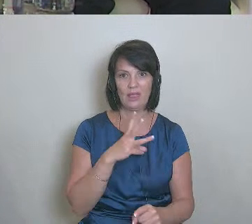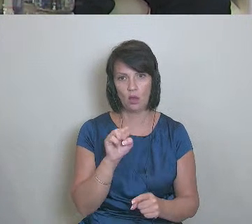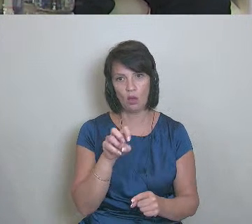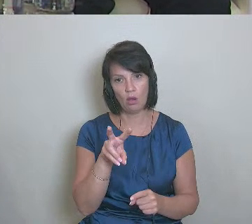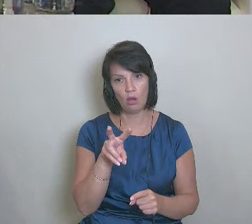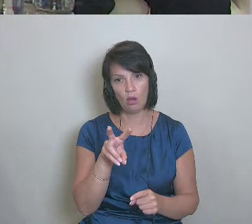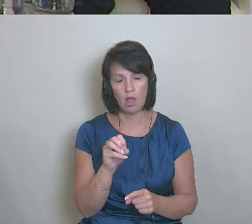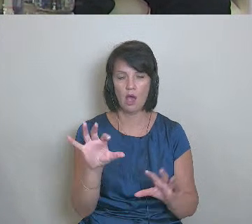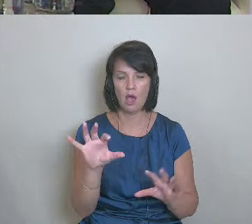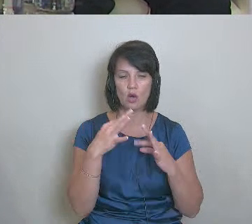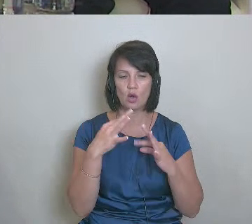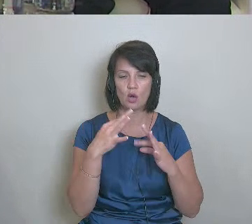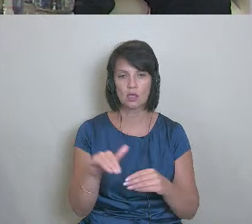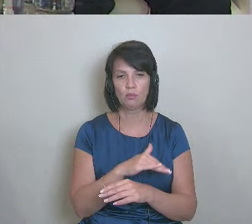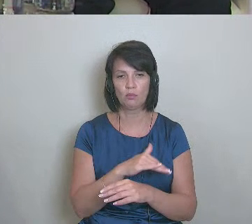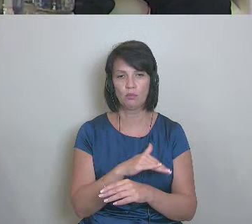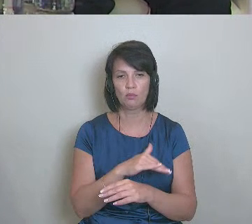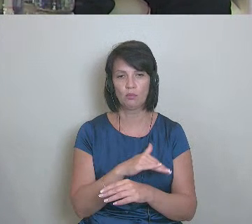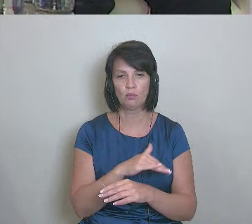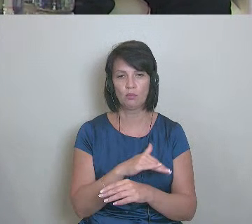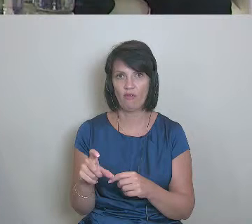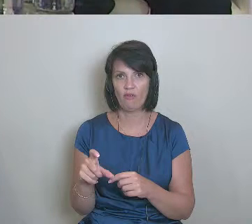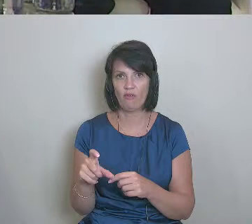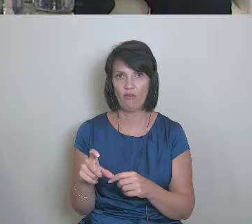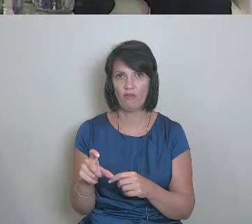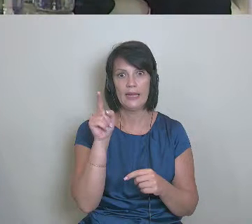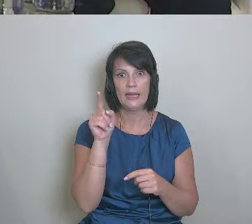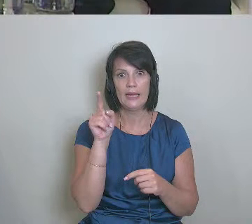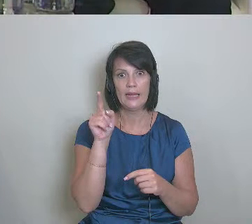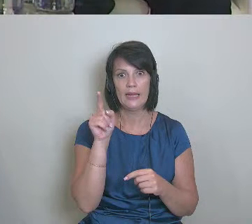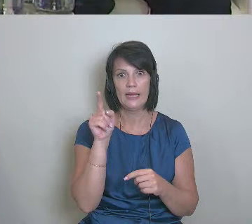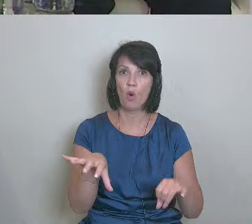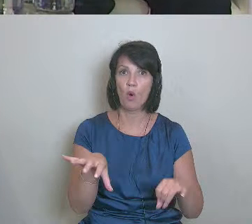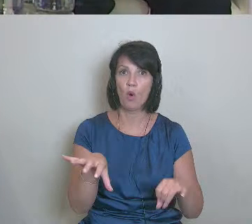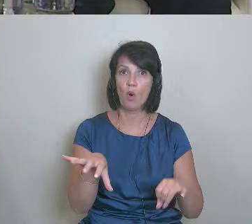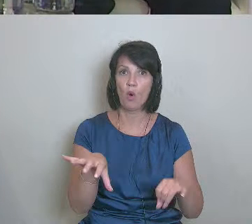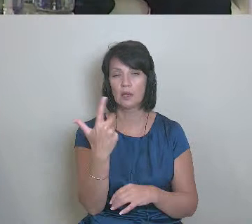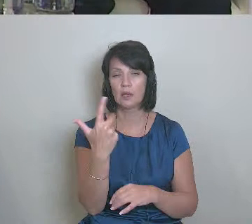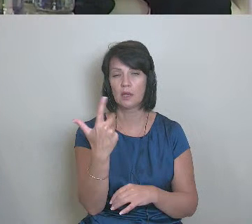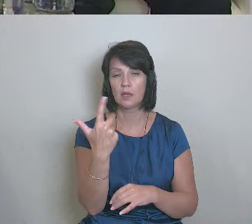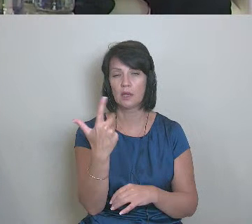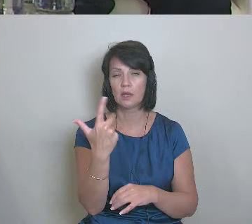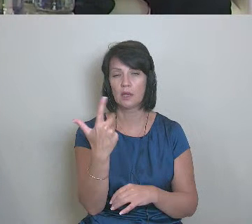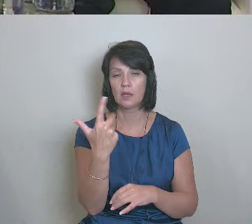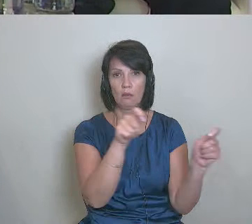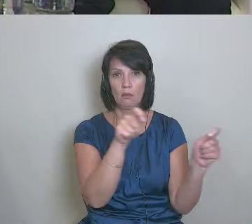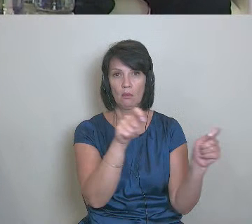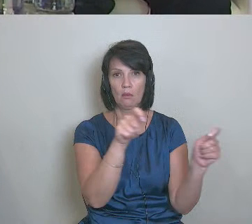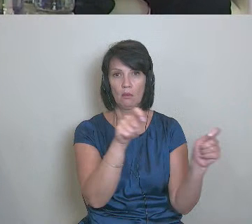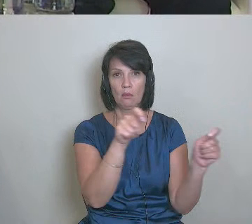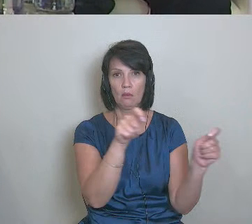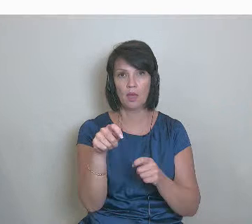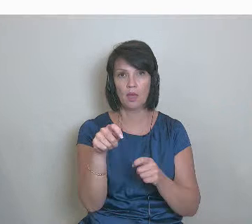this idea at present. But tell a few words, please, about the following. If there are